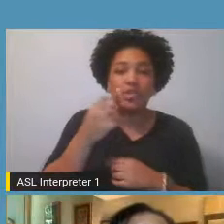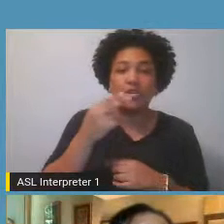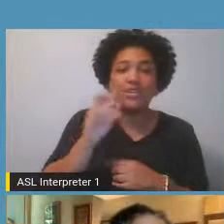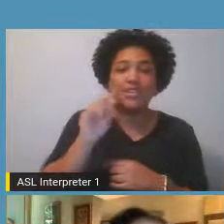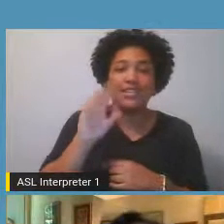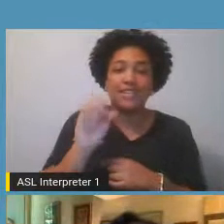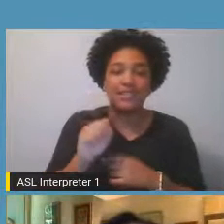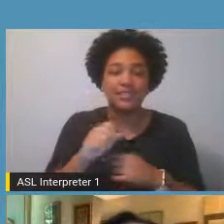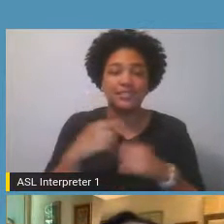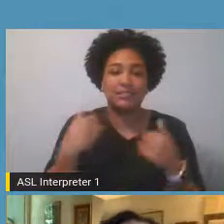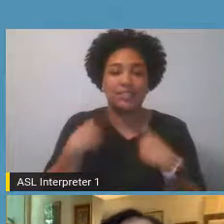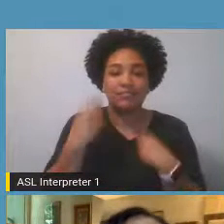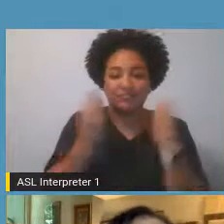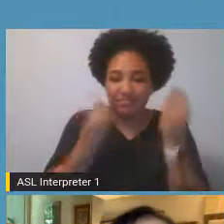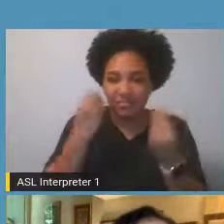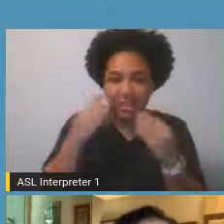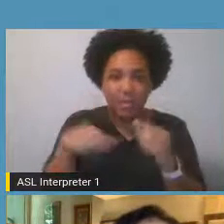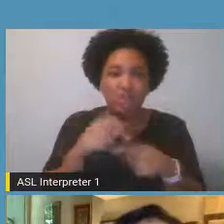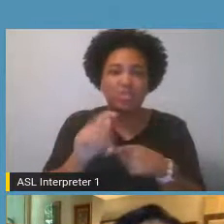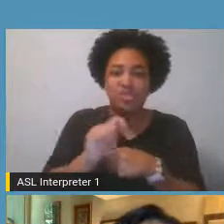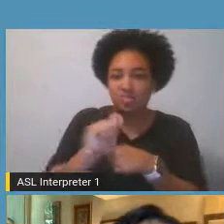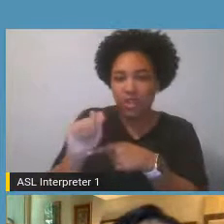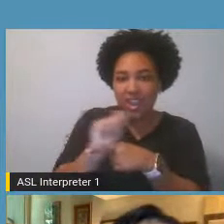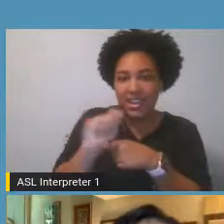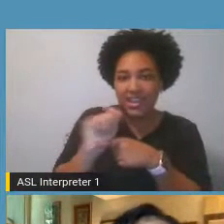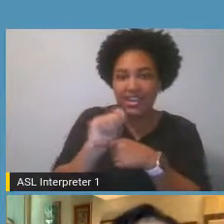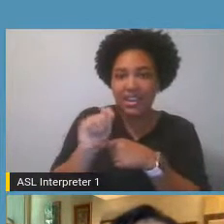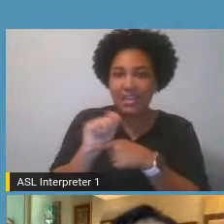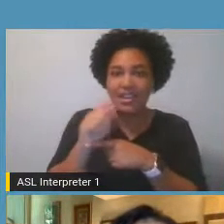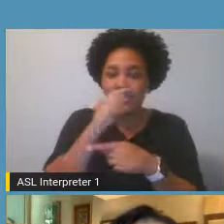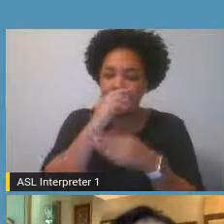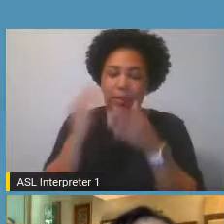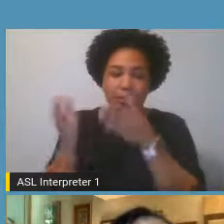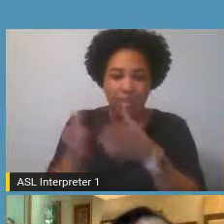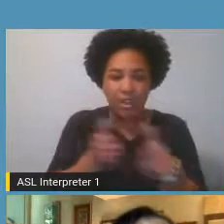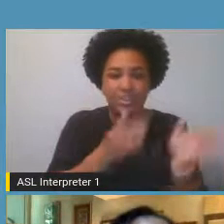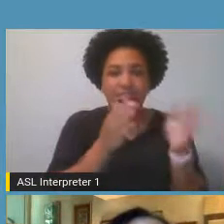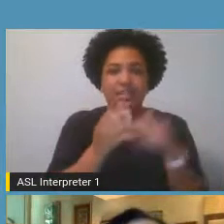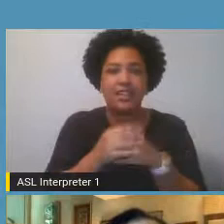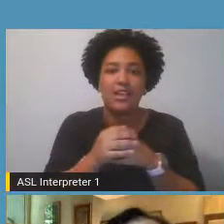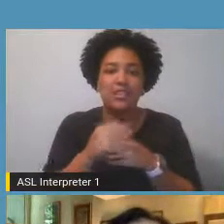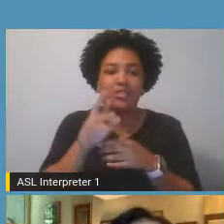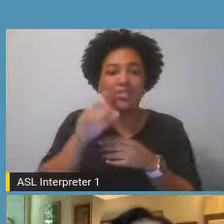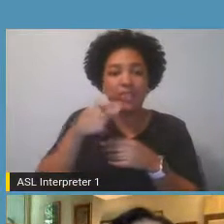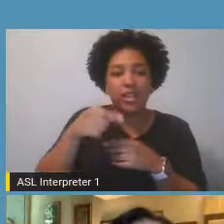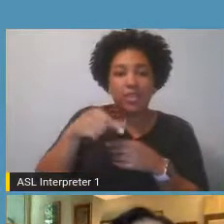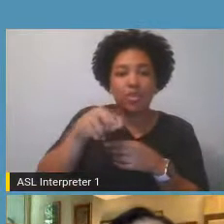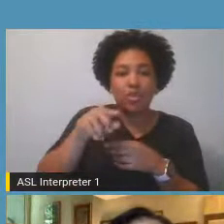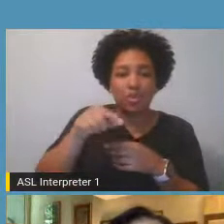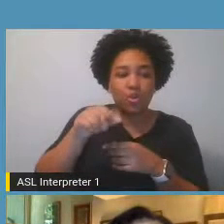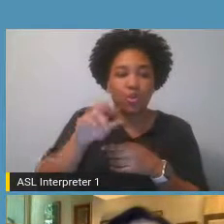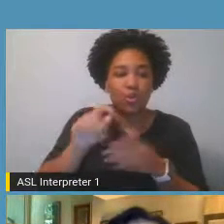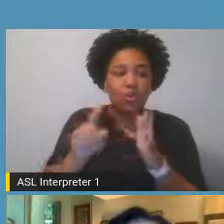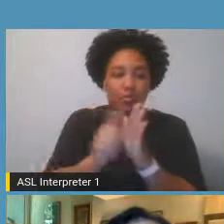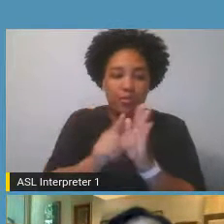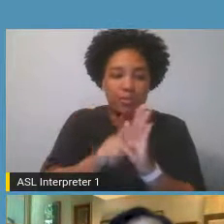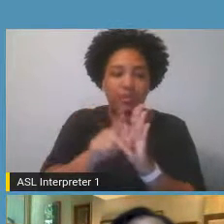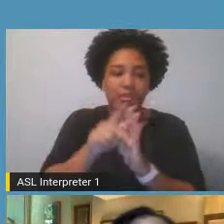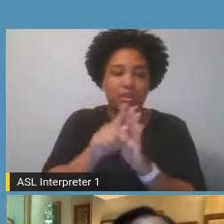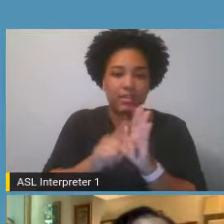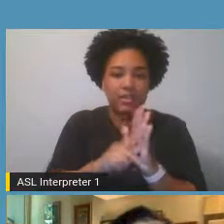about training, policy, software, recruitment. Will you offer in-staff